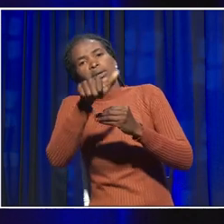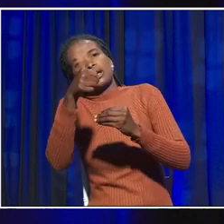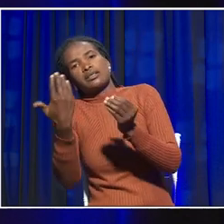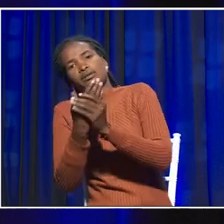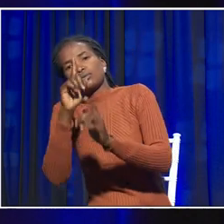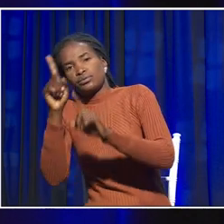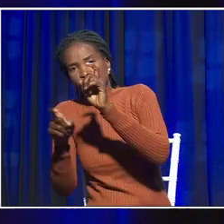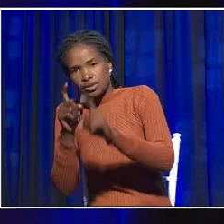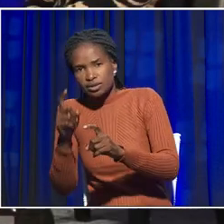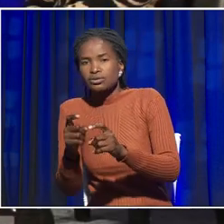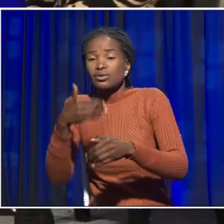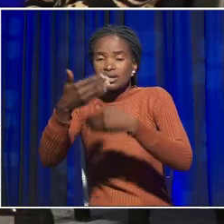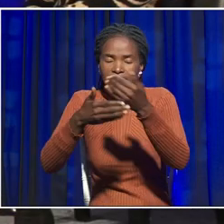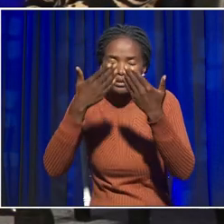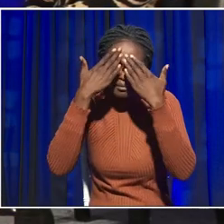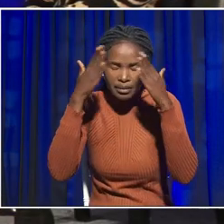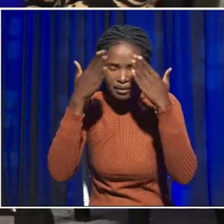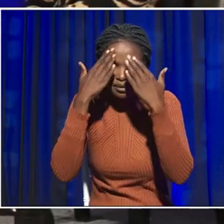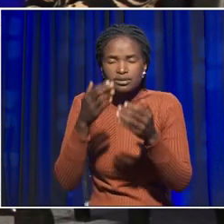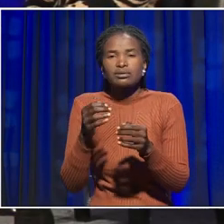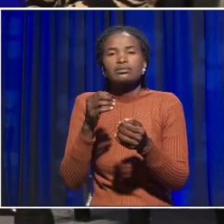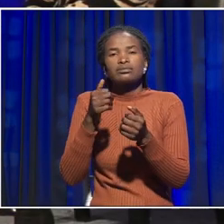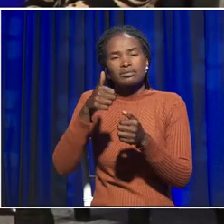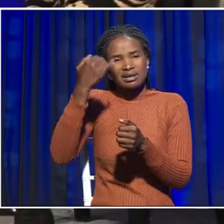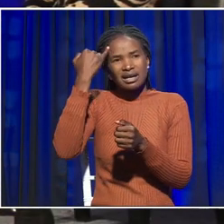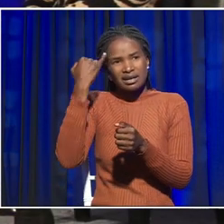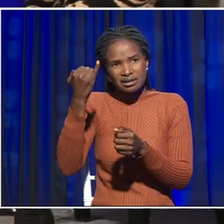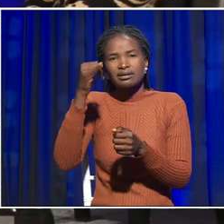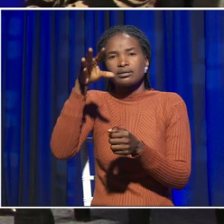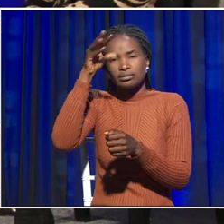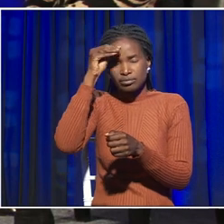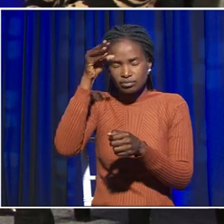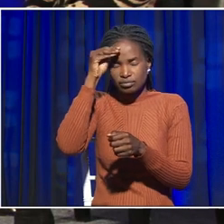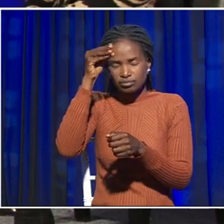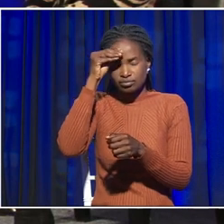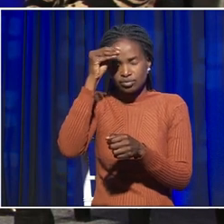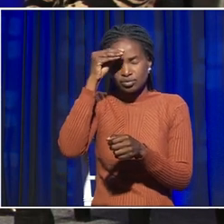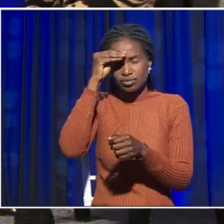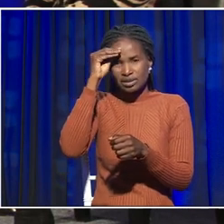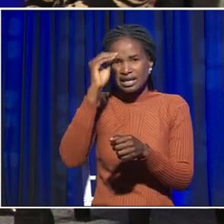think it's a very important part, absolutely, a lesson to be learned from an all-inclusive